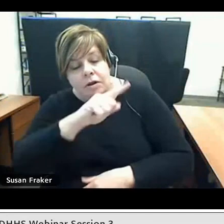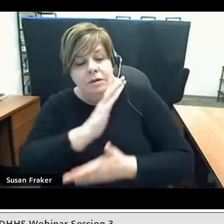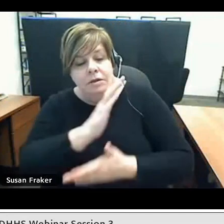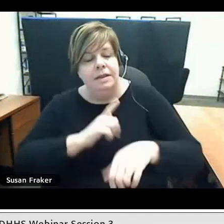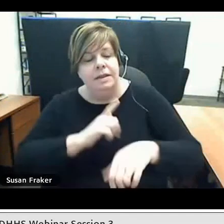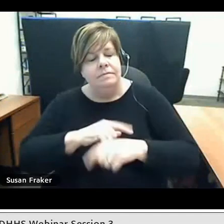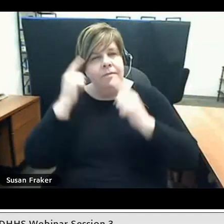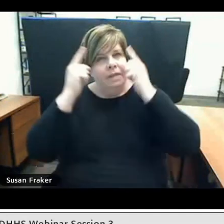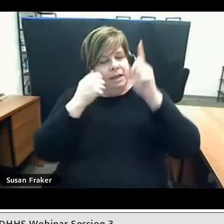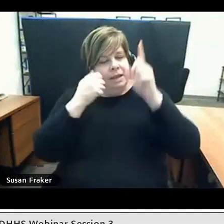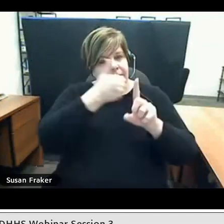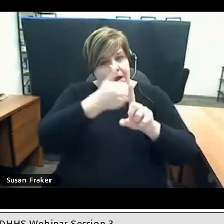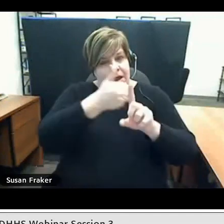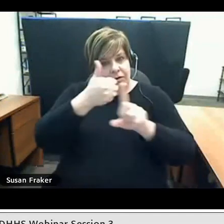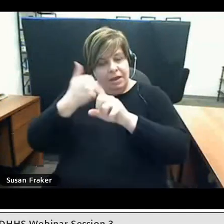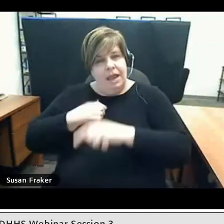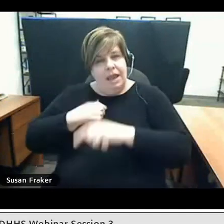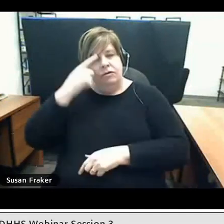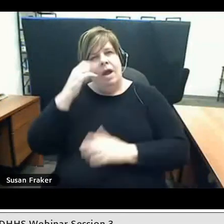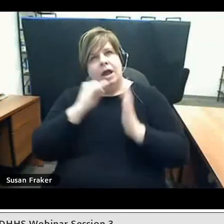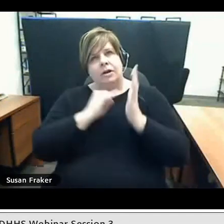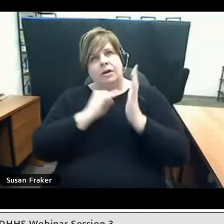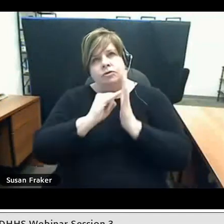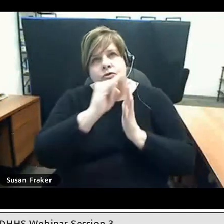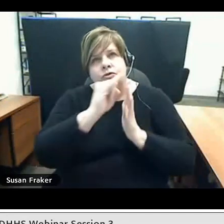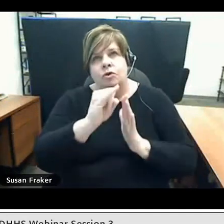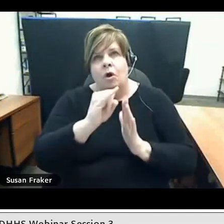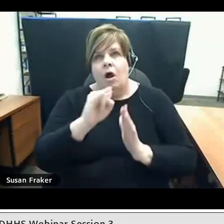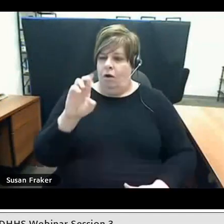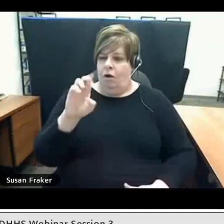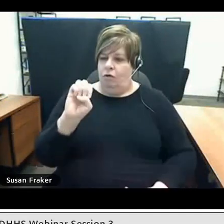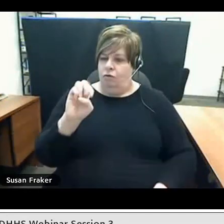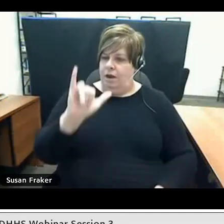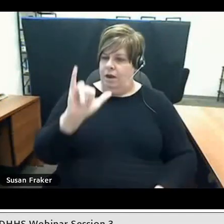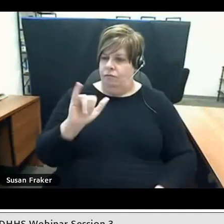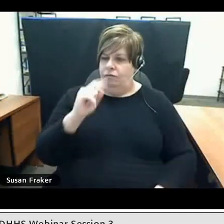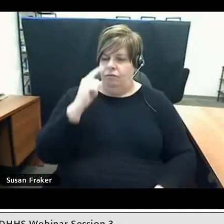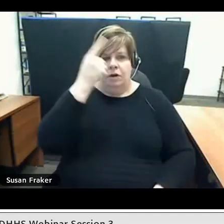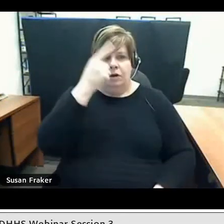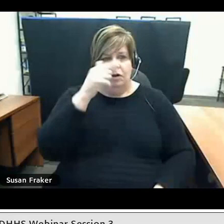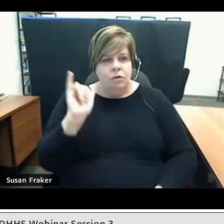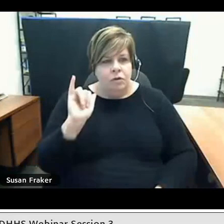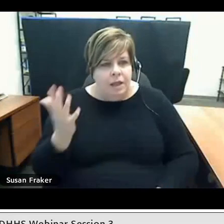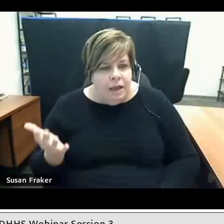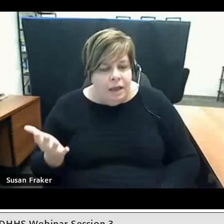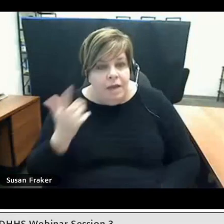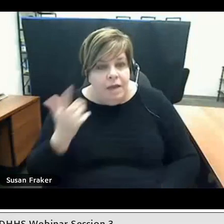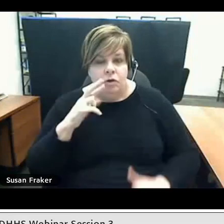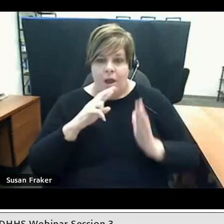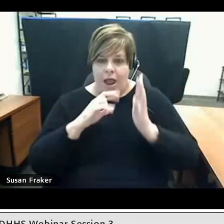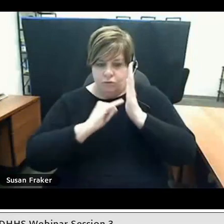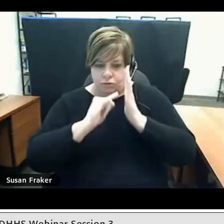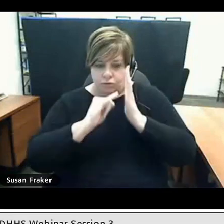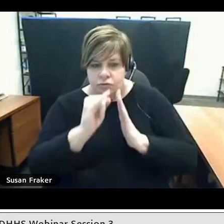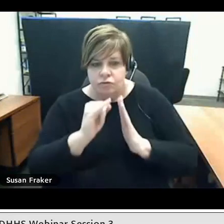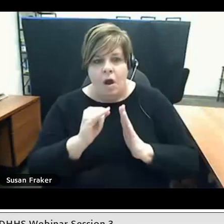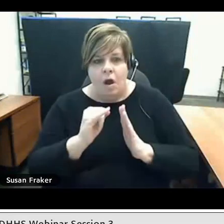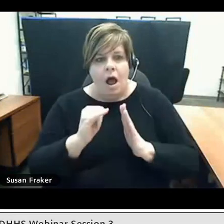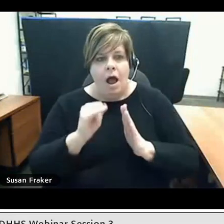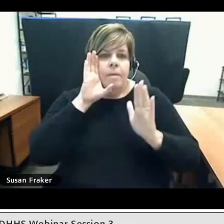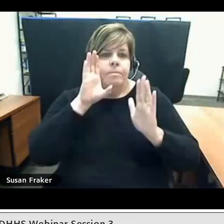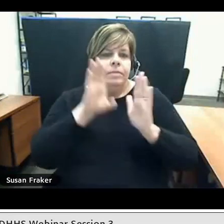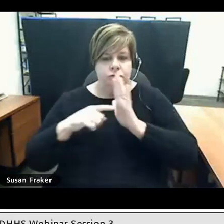that yourselves. If you had to draw recovery, what would that look like? If you had to draw relapse, what would that look like?